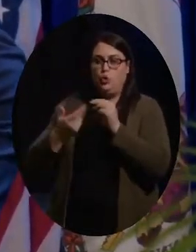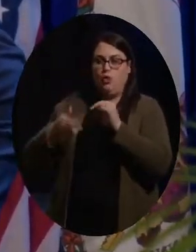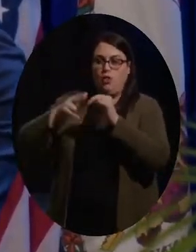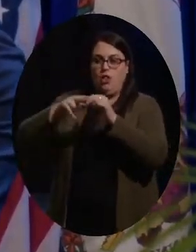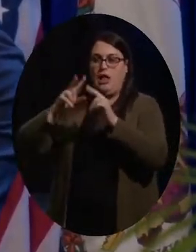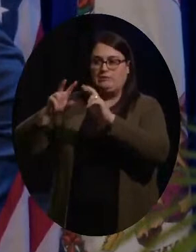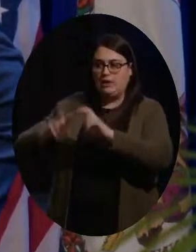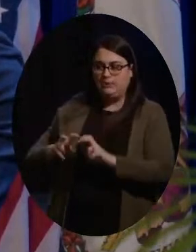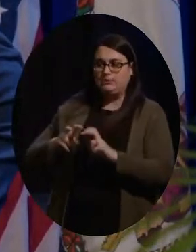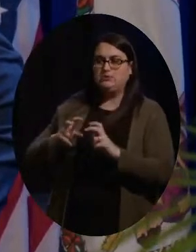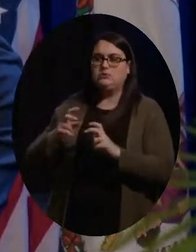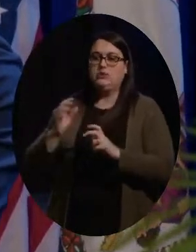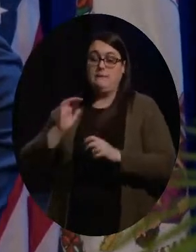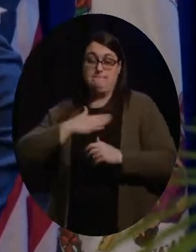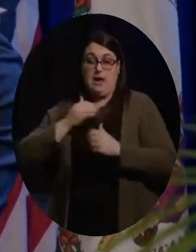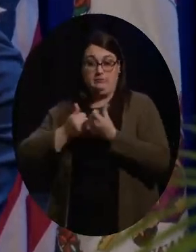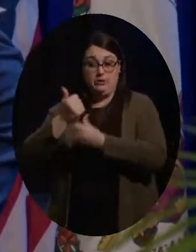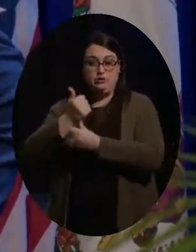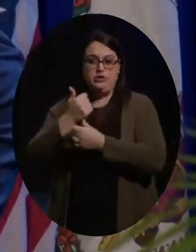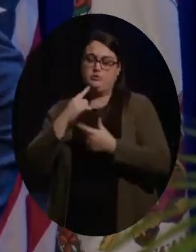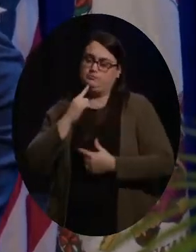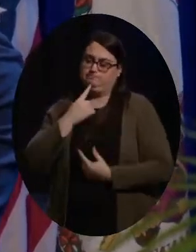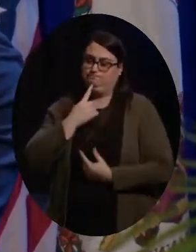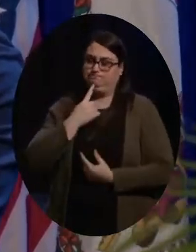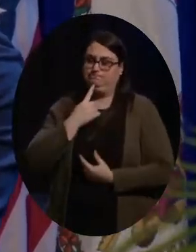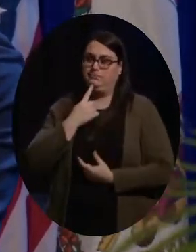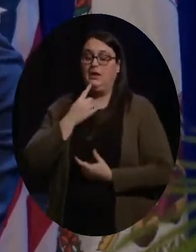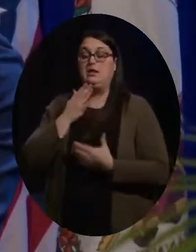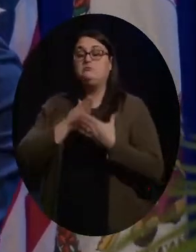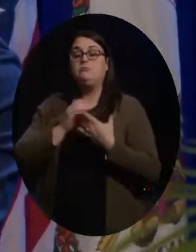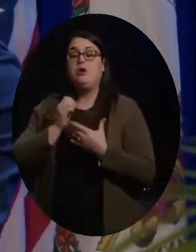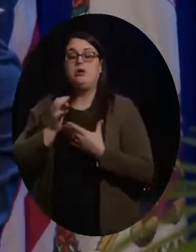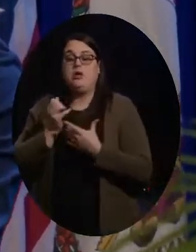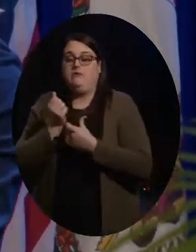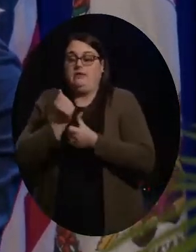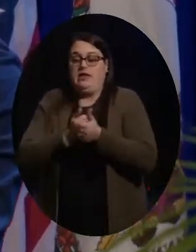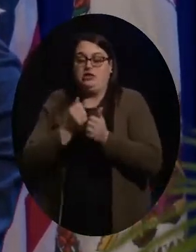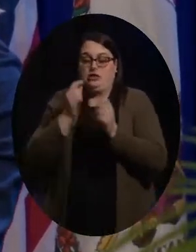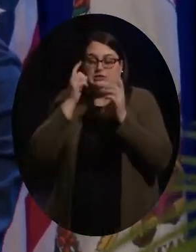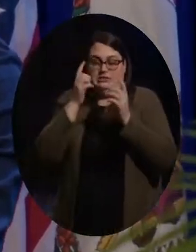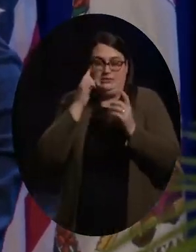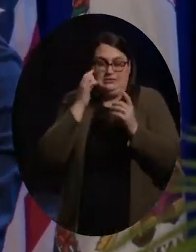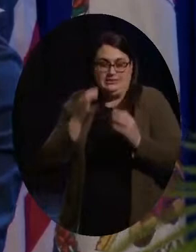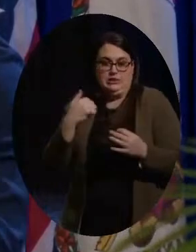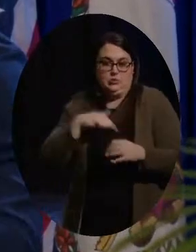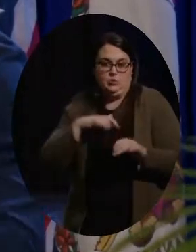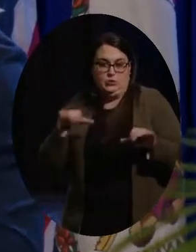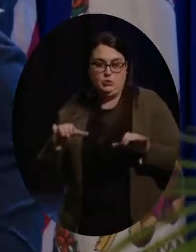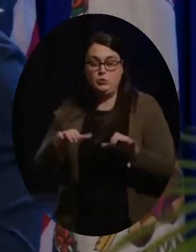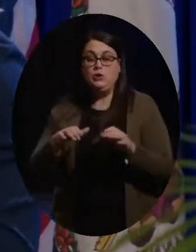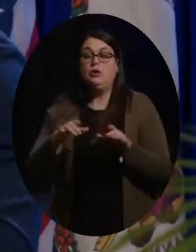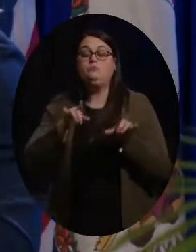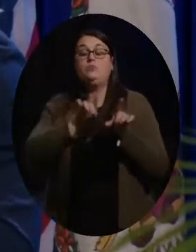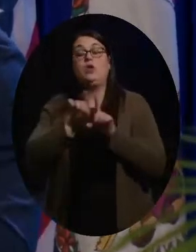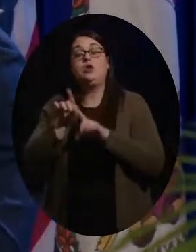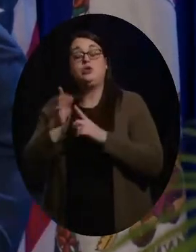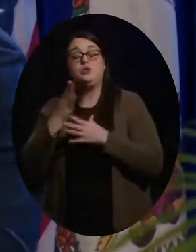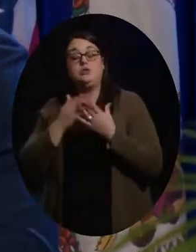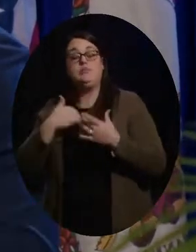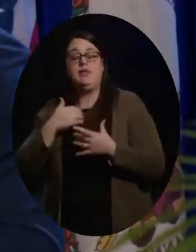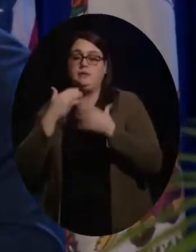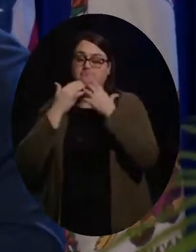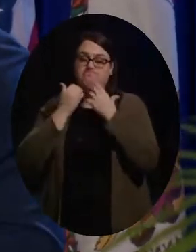administration takes very seriously and is part of every decision we make. It's also something I care